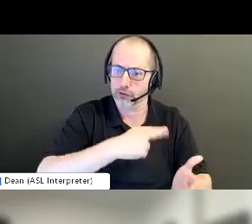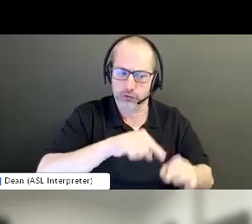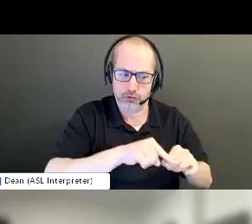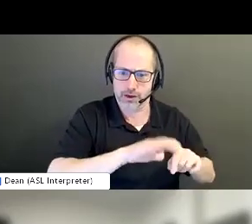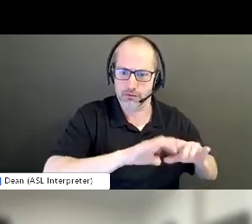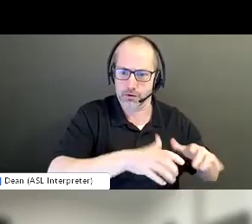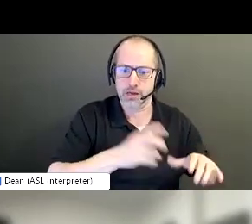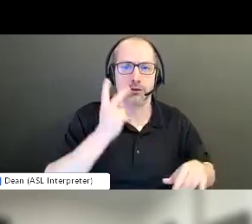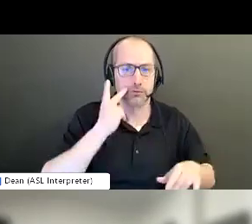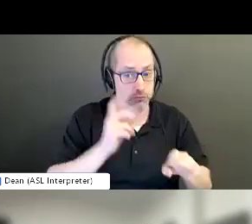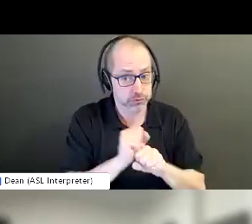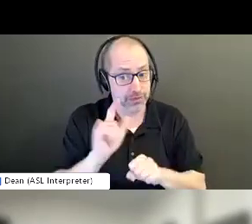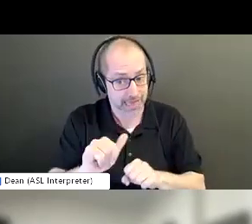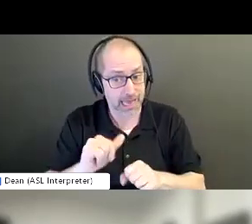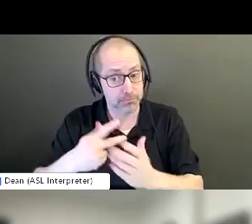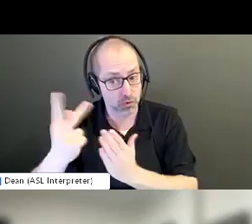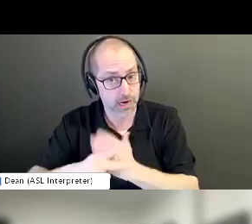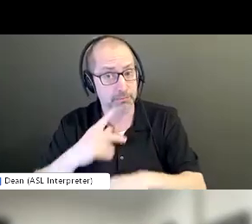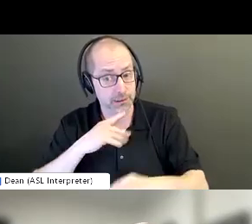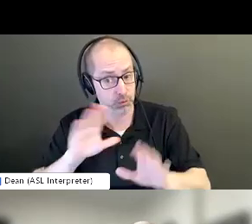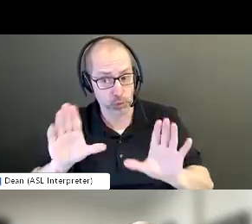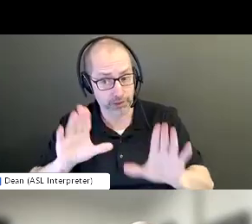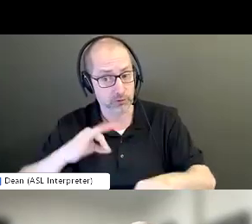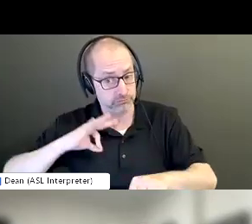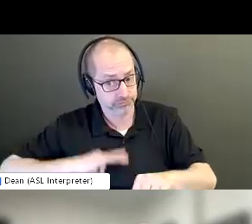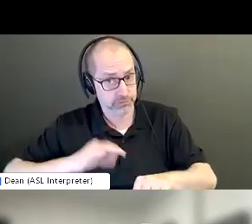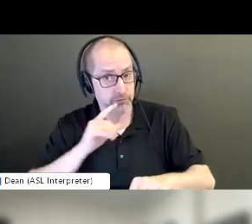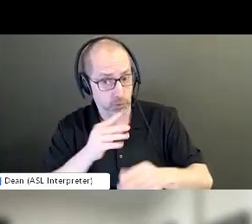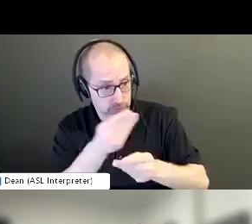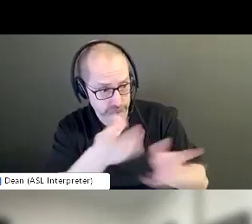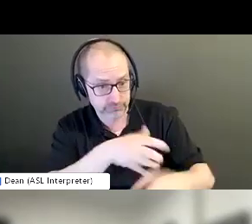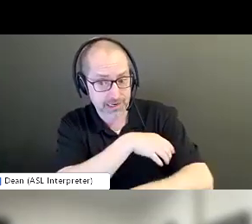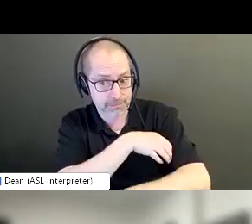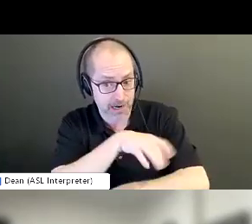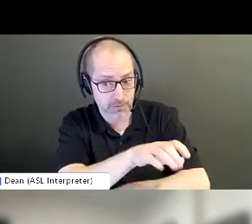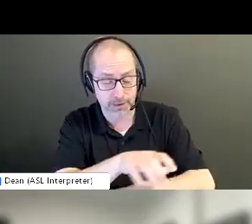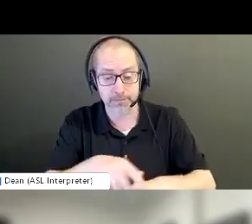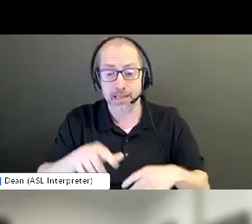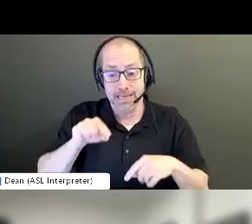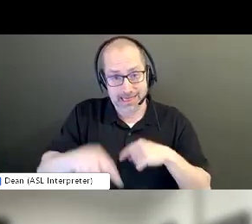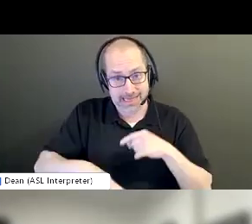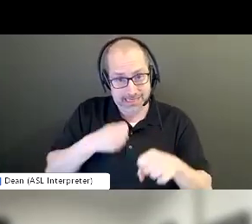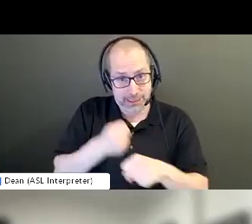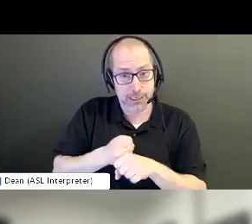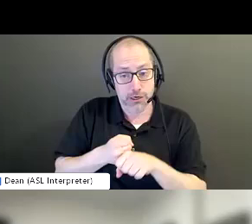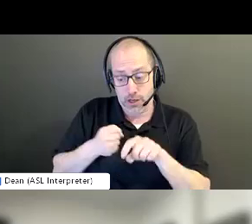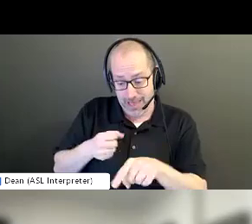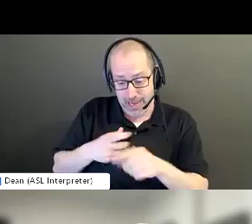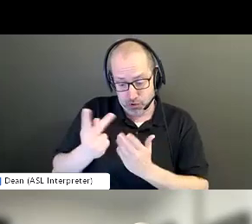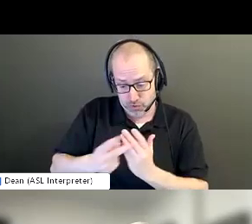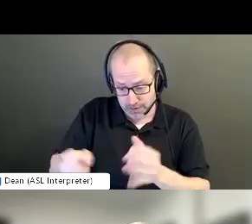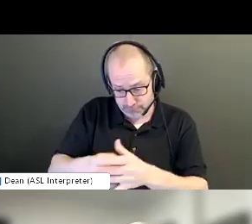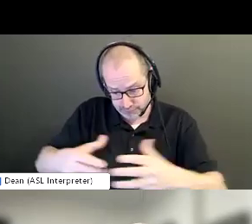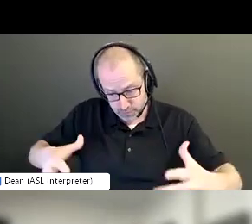And this year, we've been expanding that programming in a few exciting ways. We've